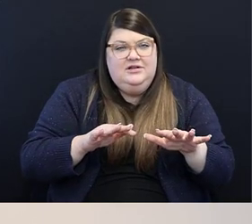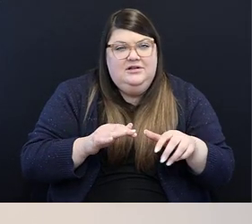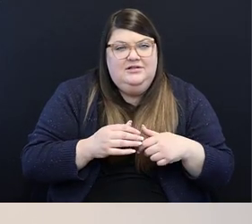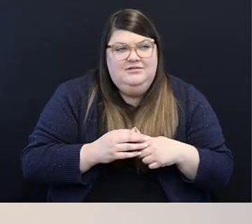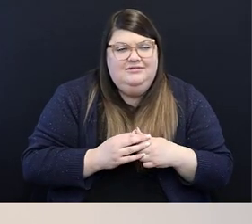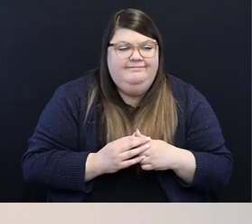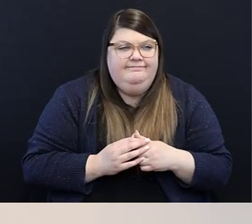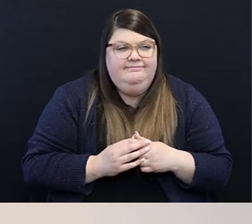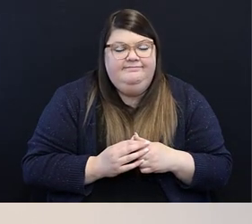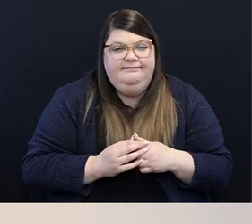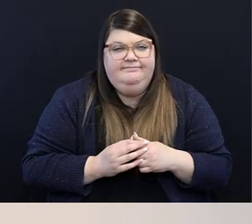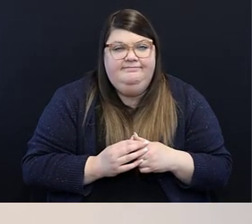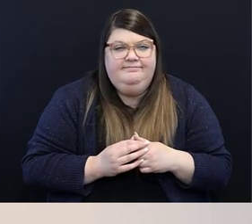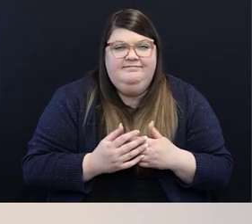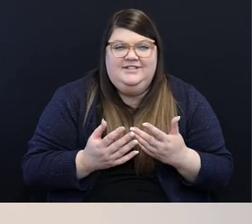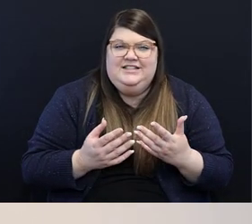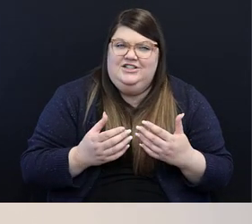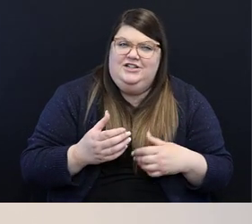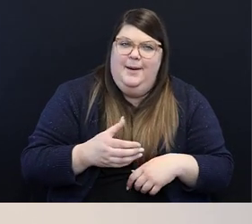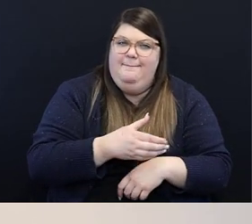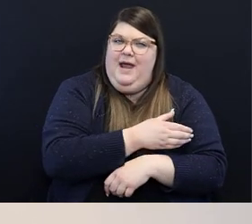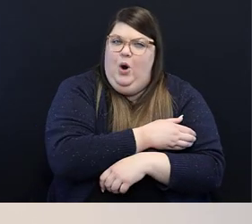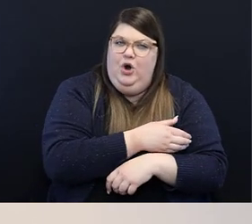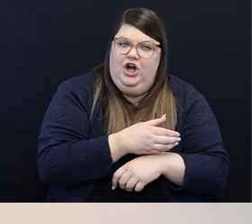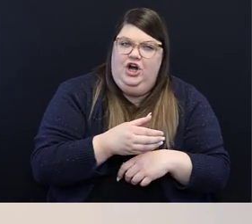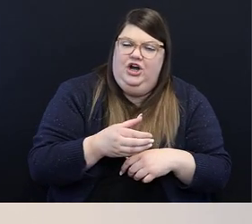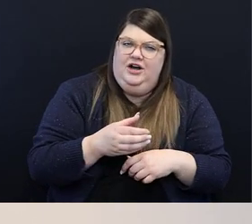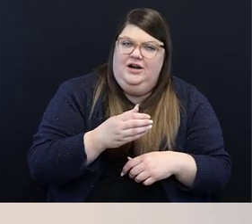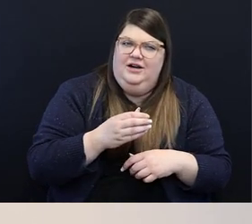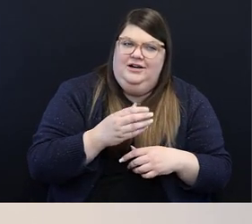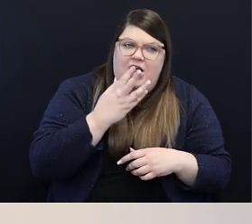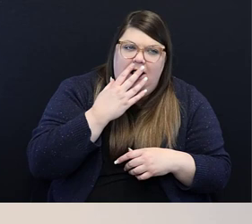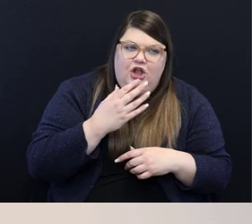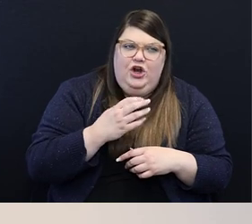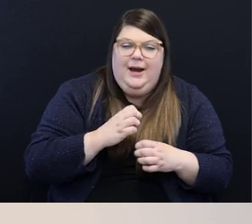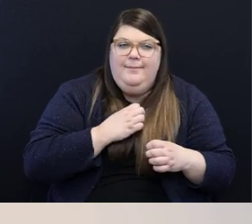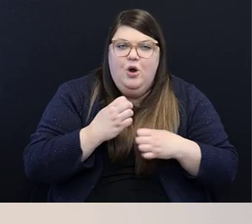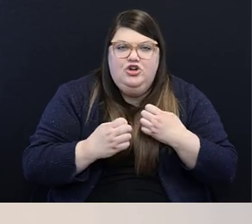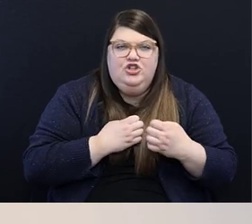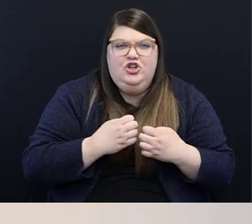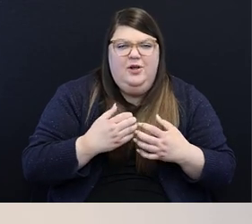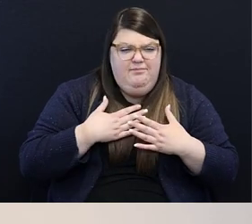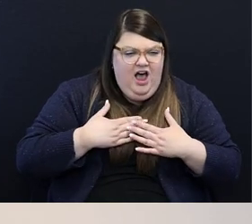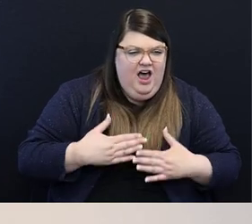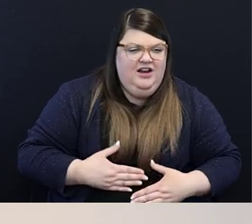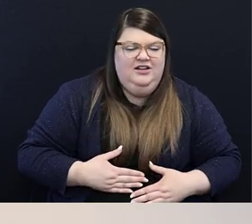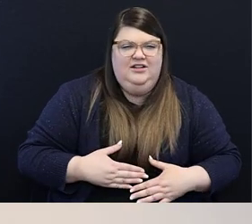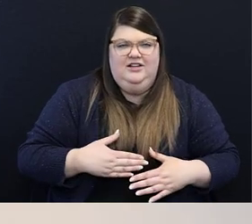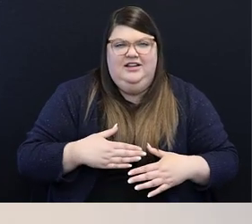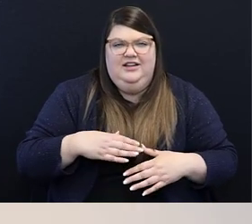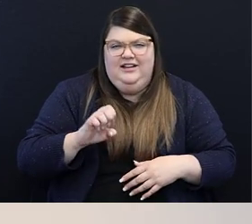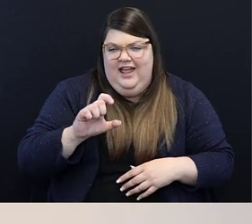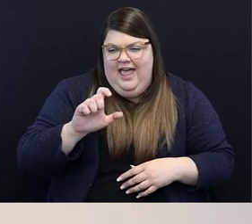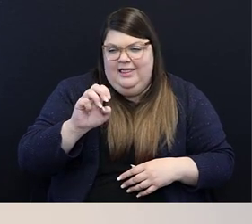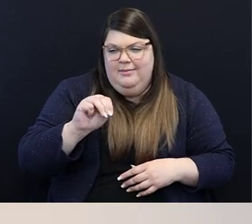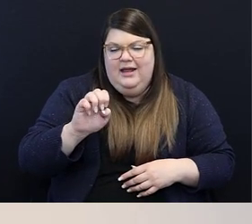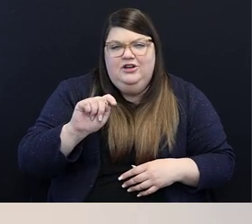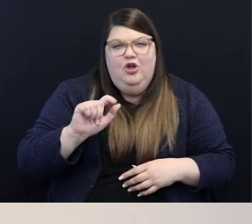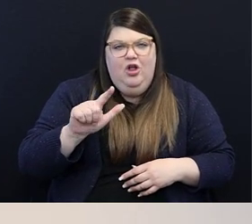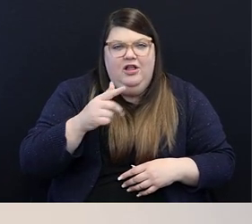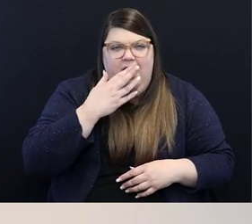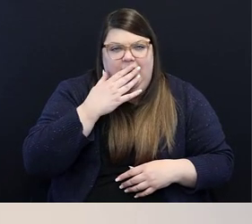it's such a power color, an emotional color, a bodily color, an earthly color. It's an elemental color, and that's